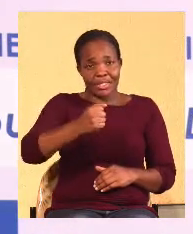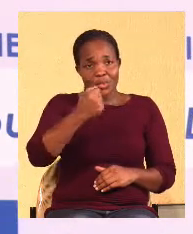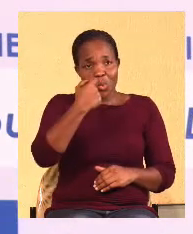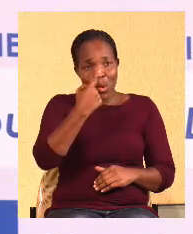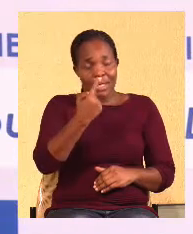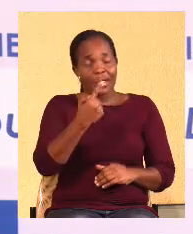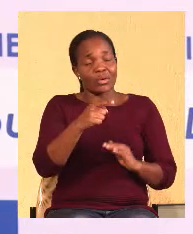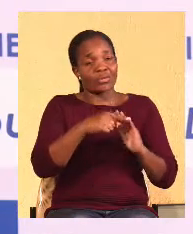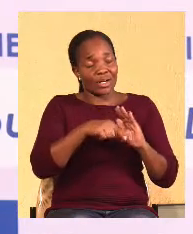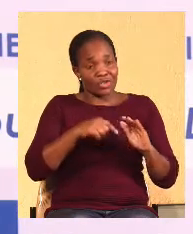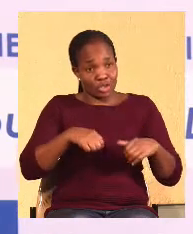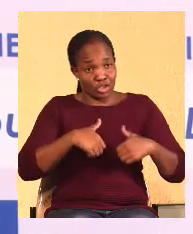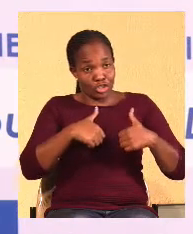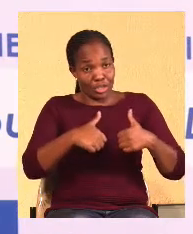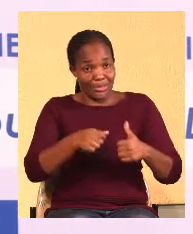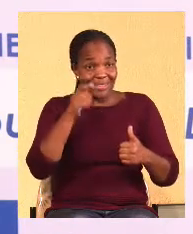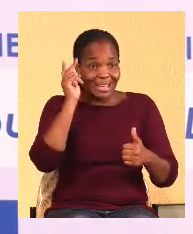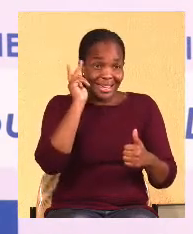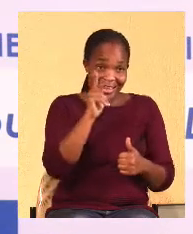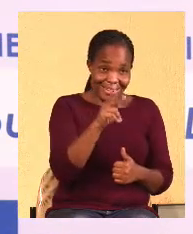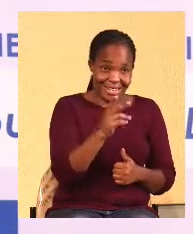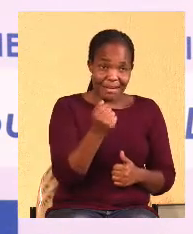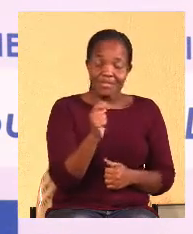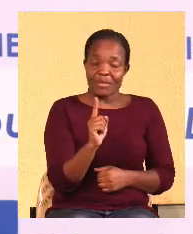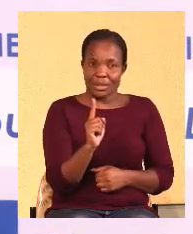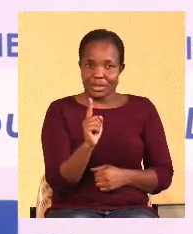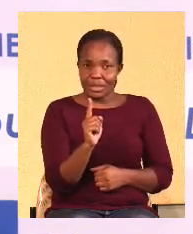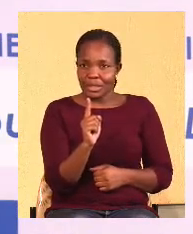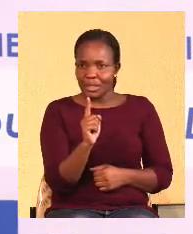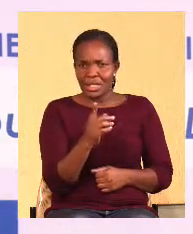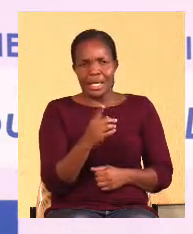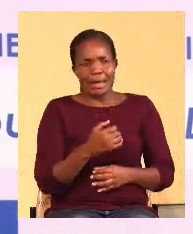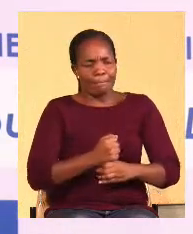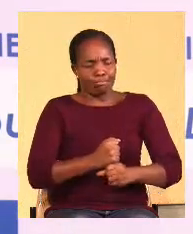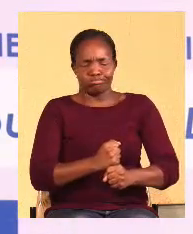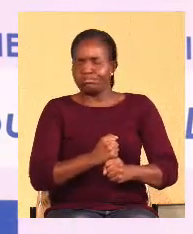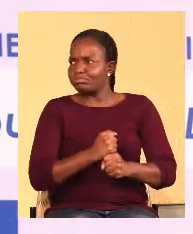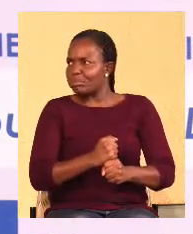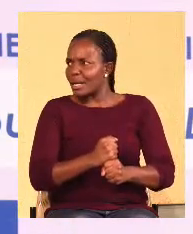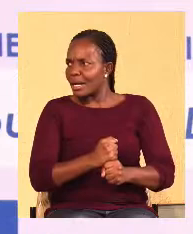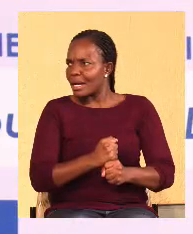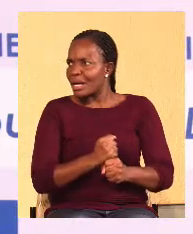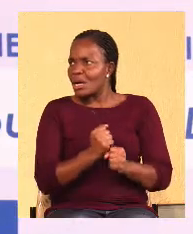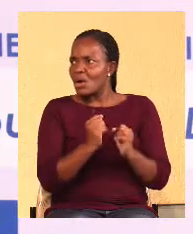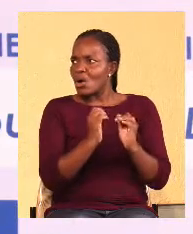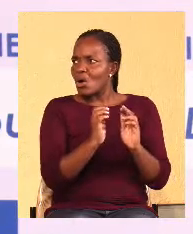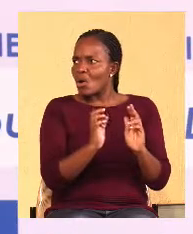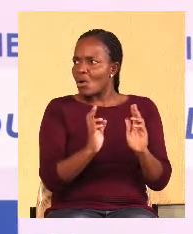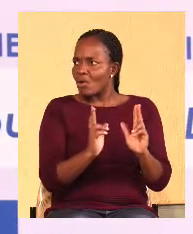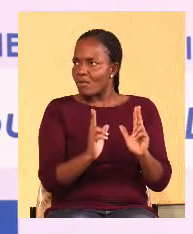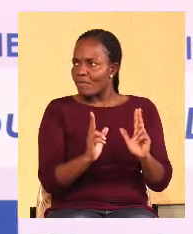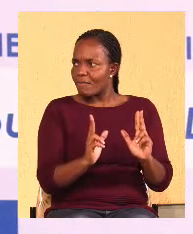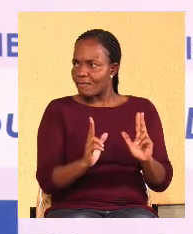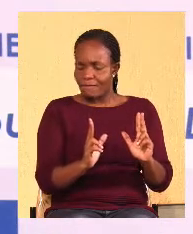climates, but we also have one of the strongest and most resilient people of the